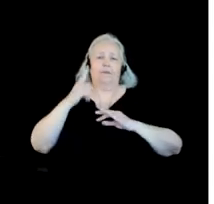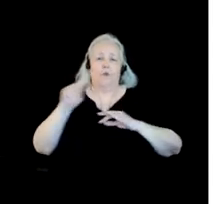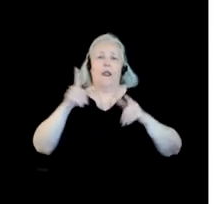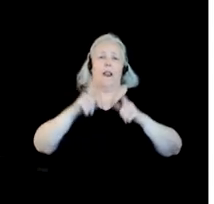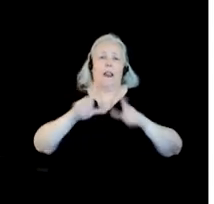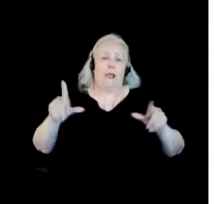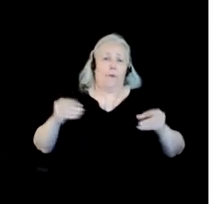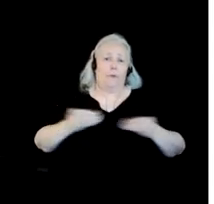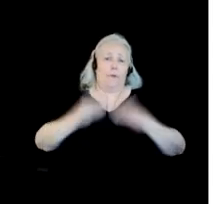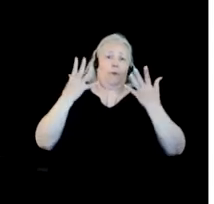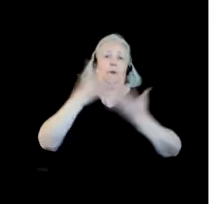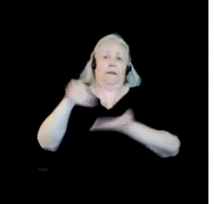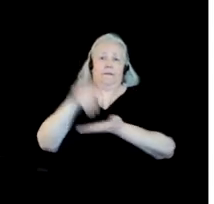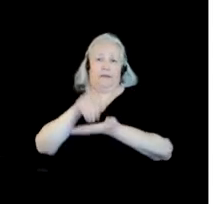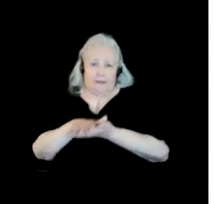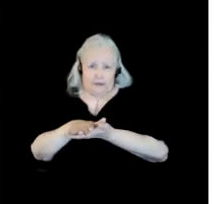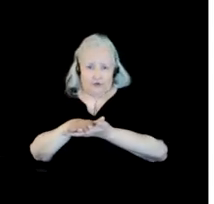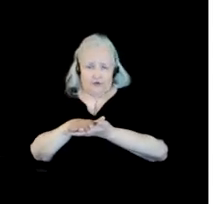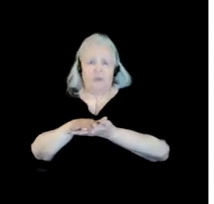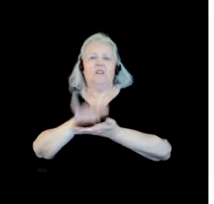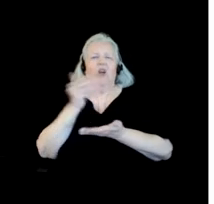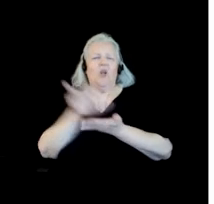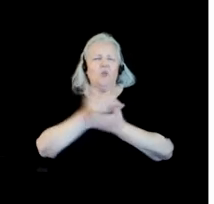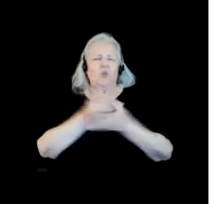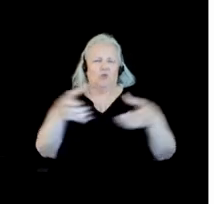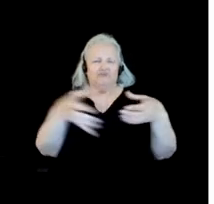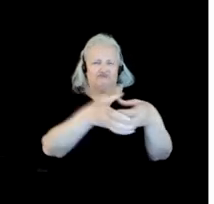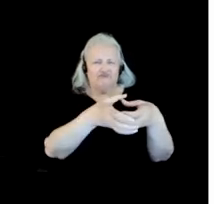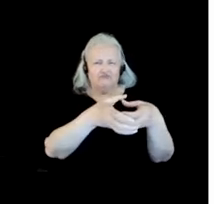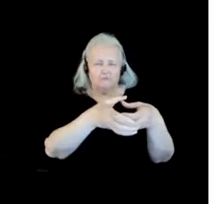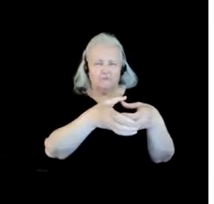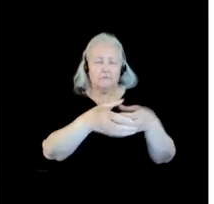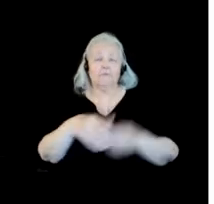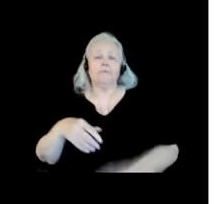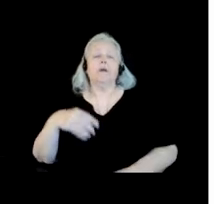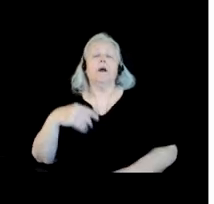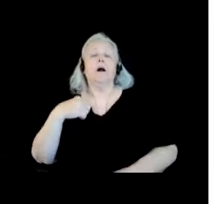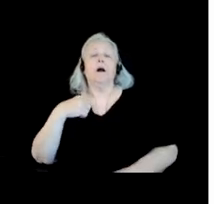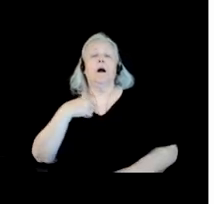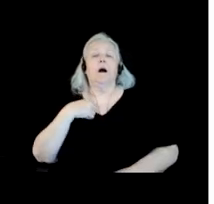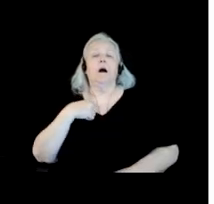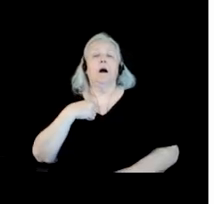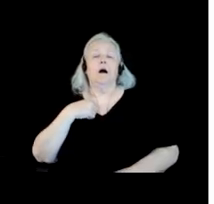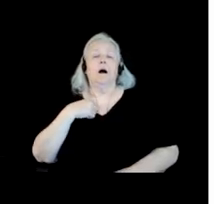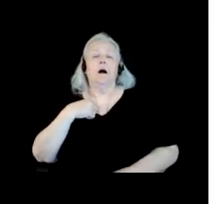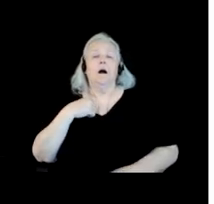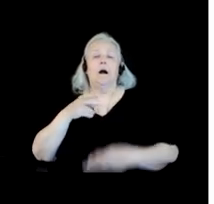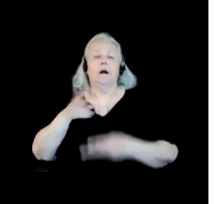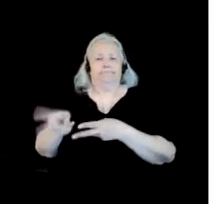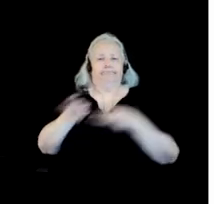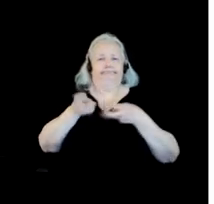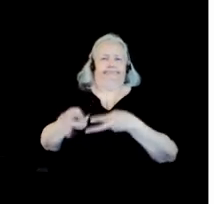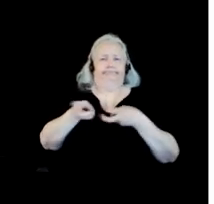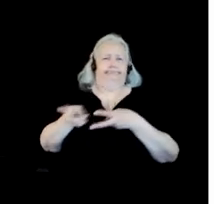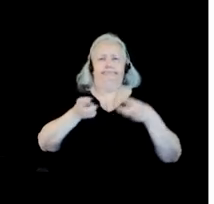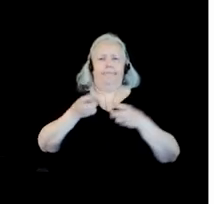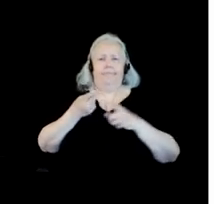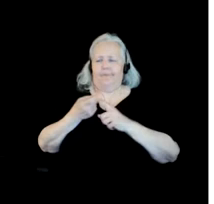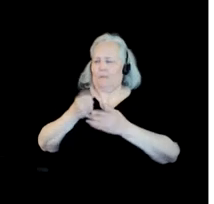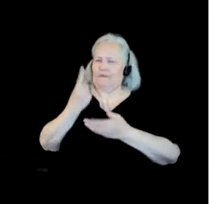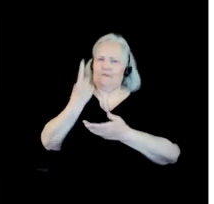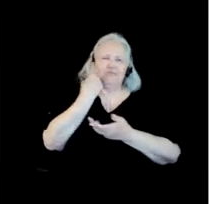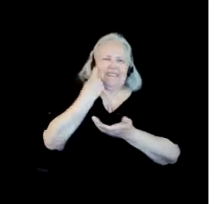documentation, the new section. I'm drawing pretty heavily from the paper that just came out. So if